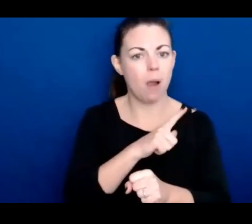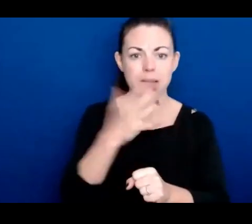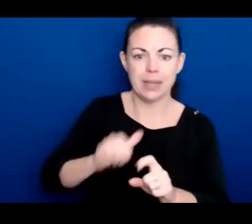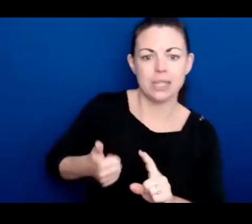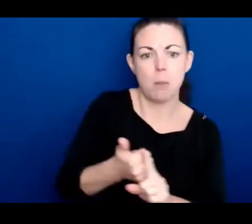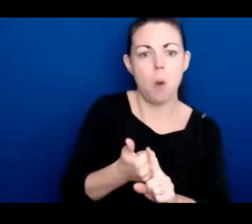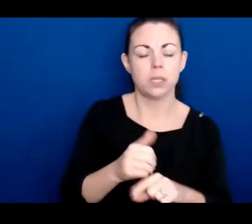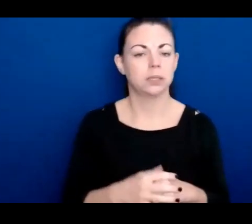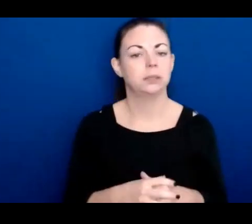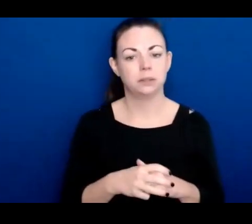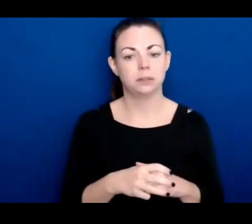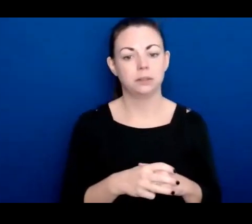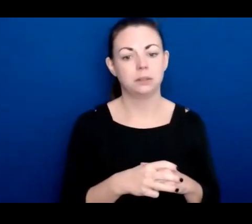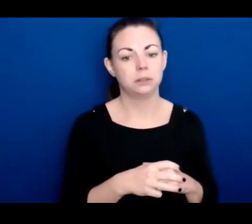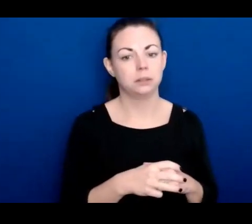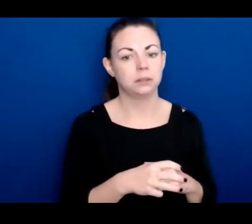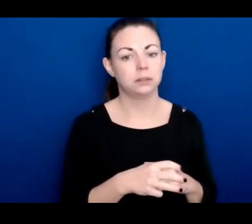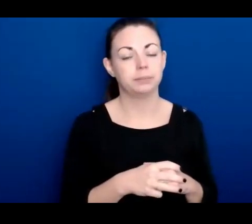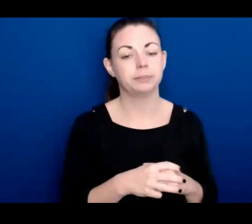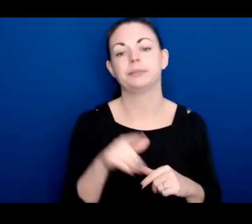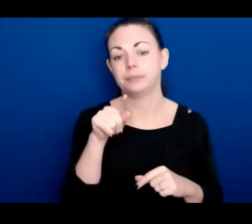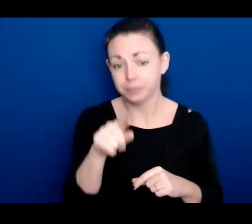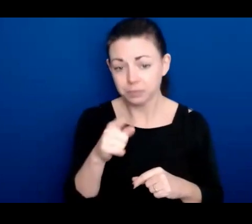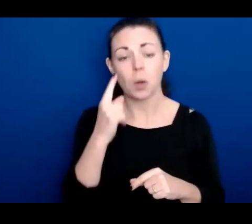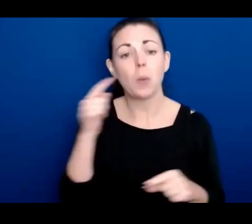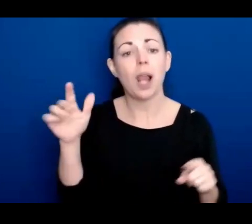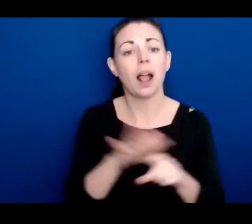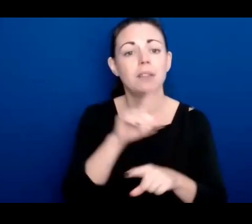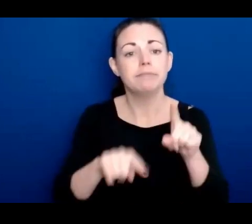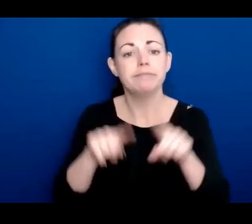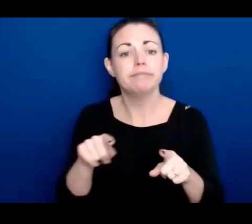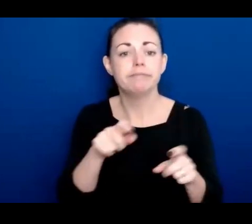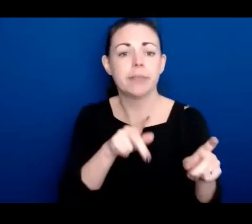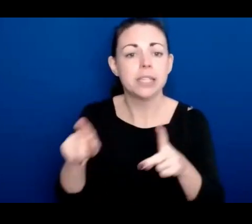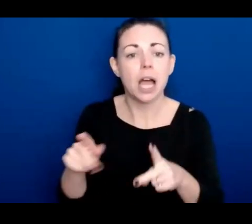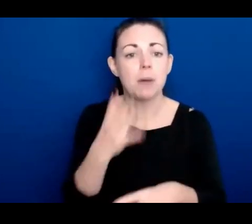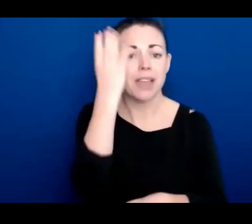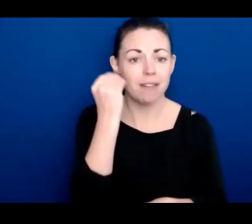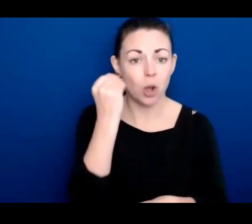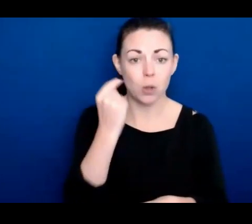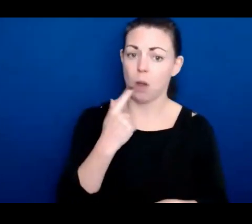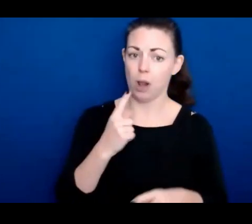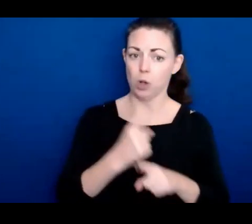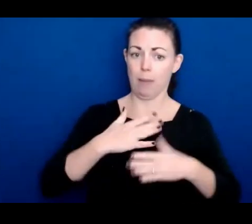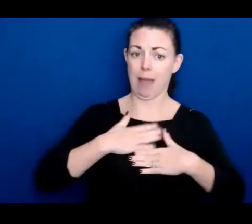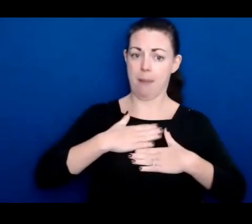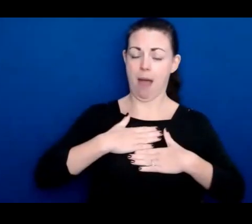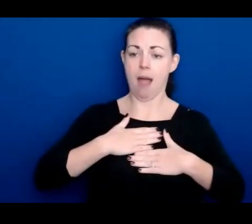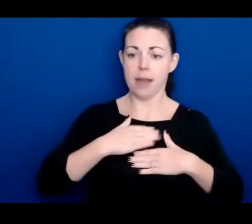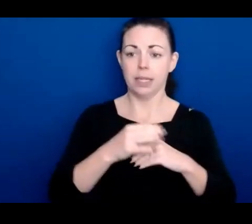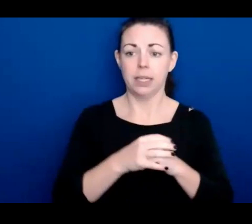Tom. So we're going to cover types of hearing loss, guys. I'm going to mention my type of hearing loss as we go through.